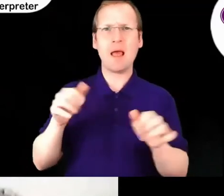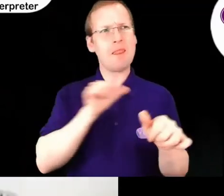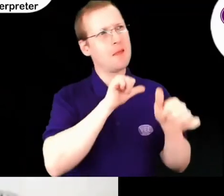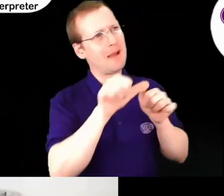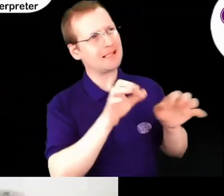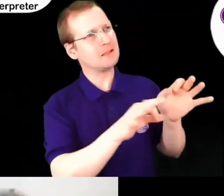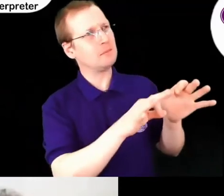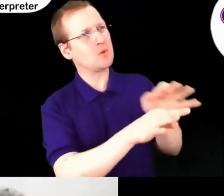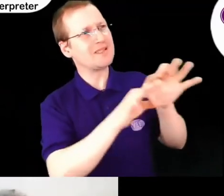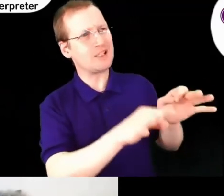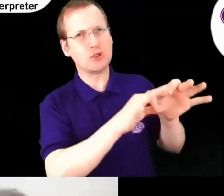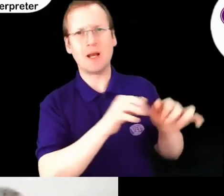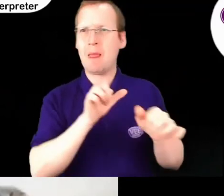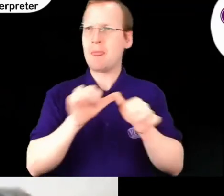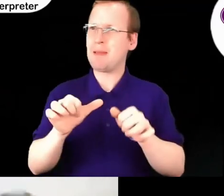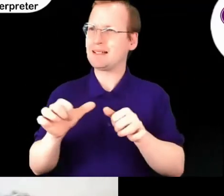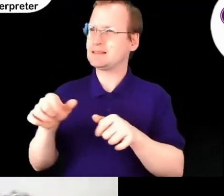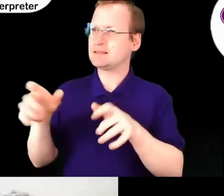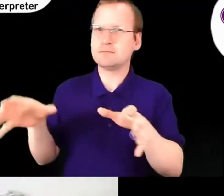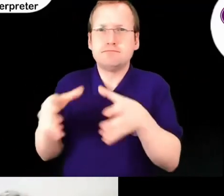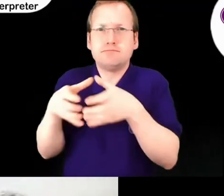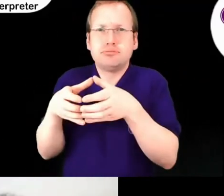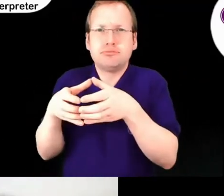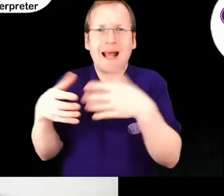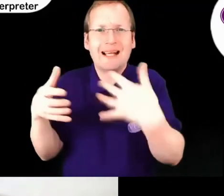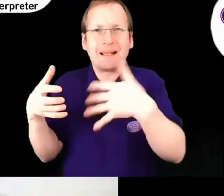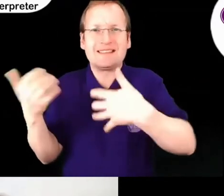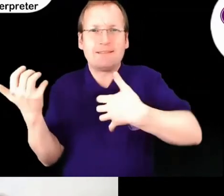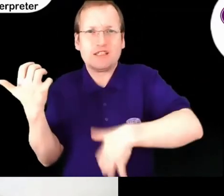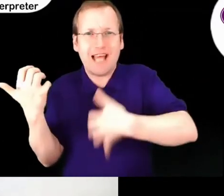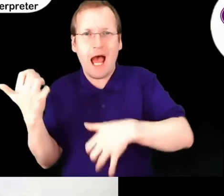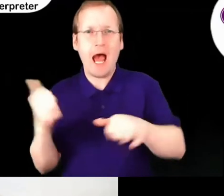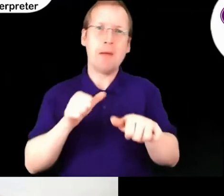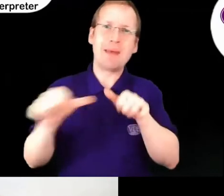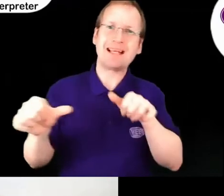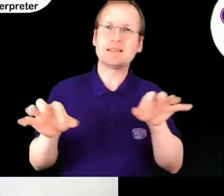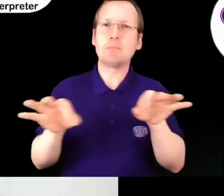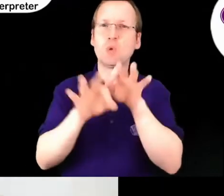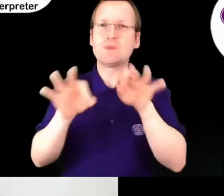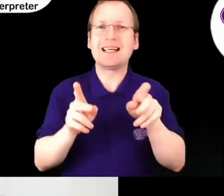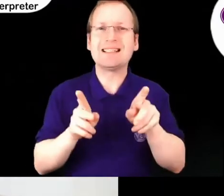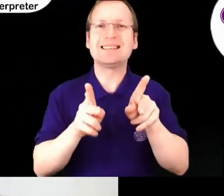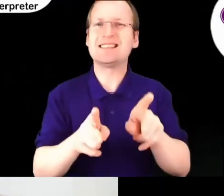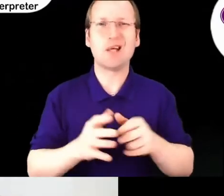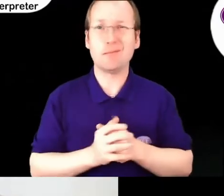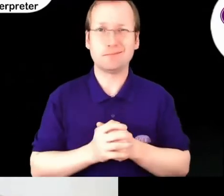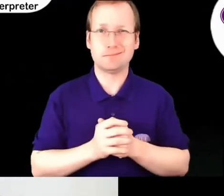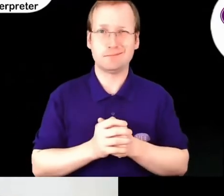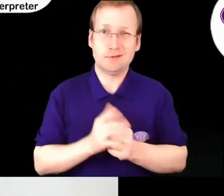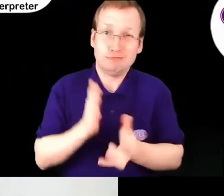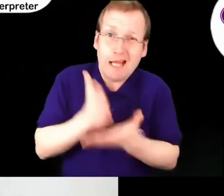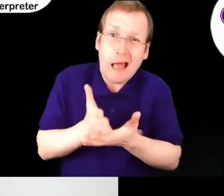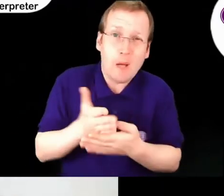best Fender guitars, we get the best loudspeaker system. And I don't think that really works. I think